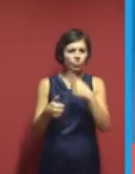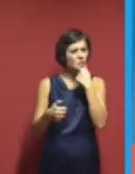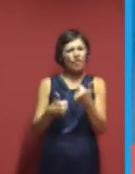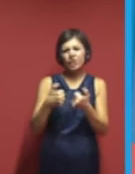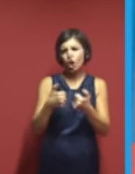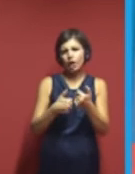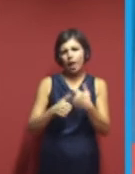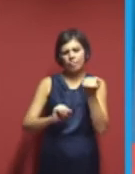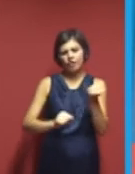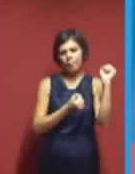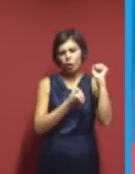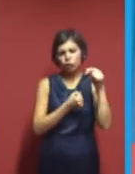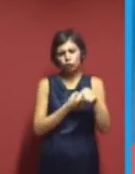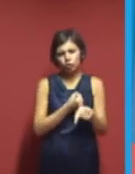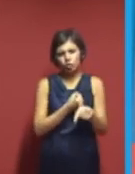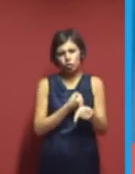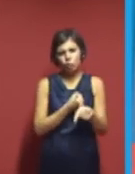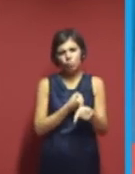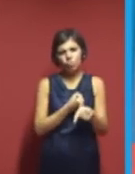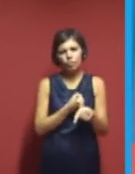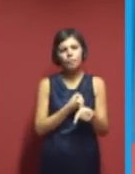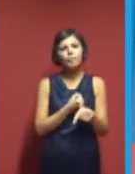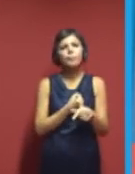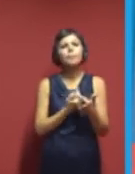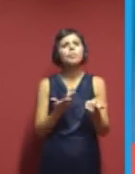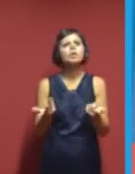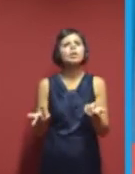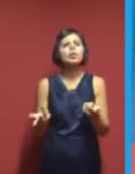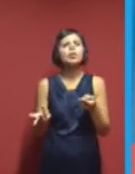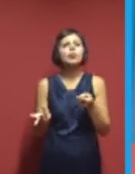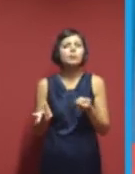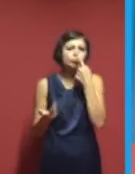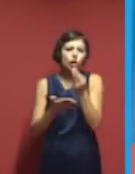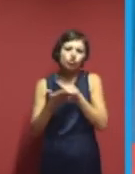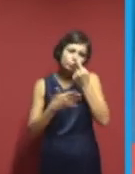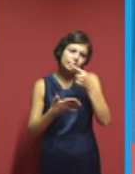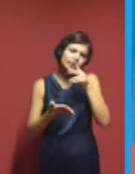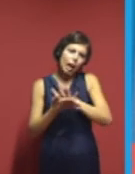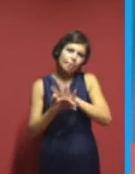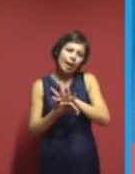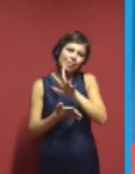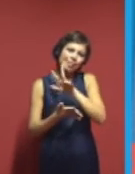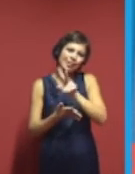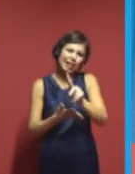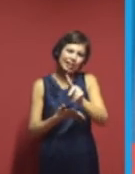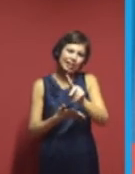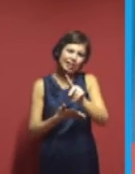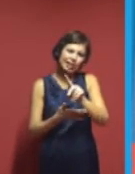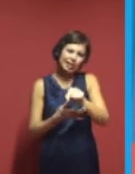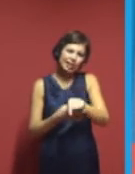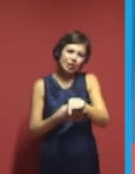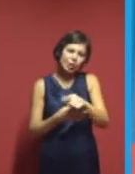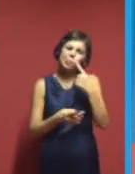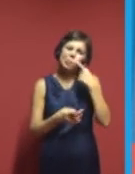created in Minecraft. We have after-school programs, which are 10 weeks in length, like robotics and inventions, themed